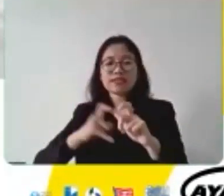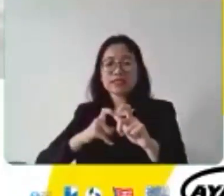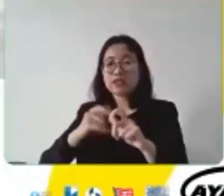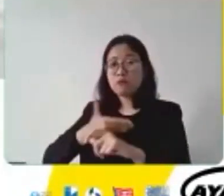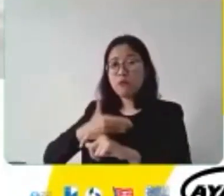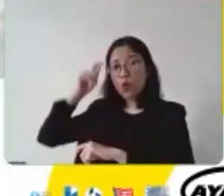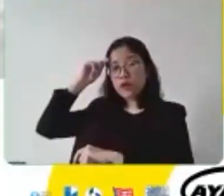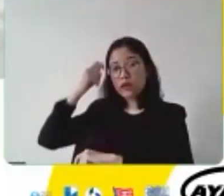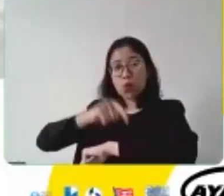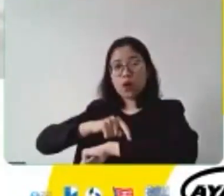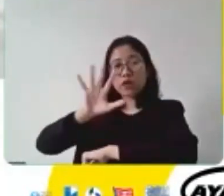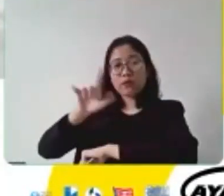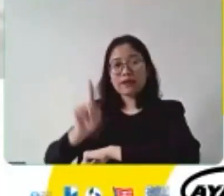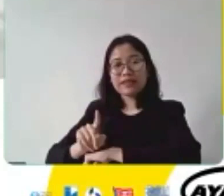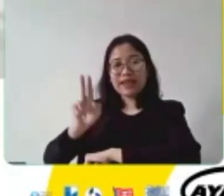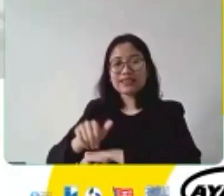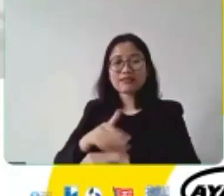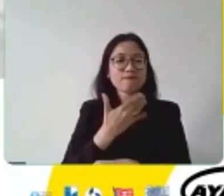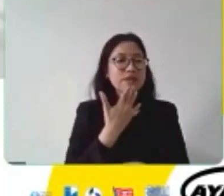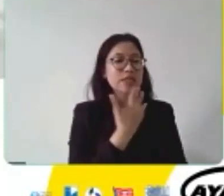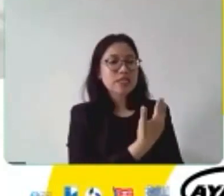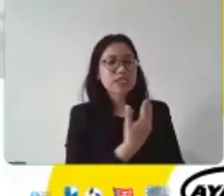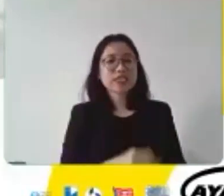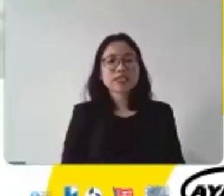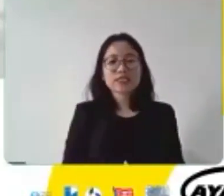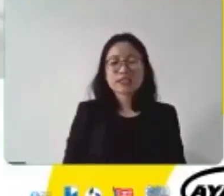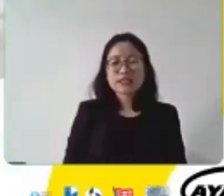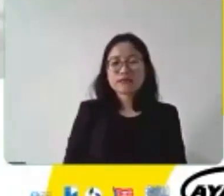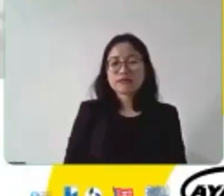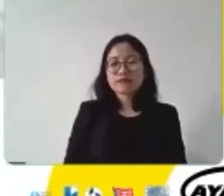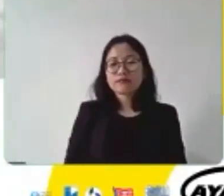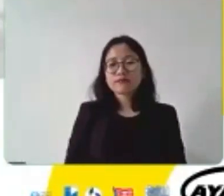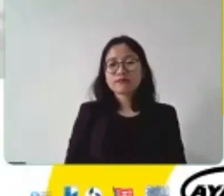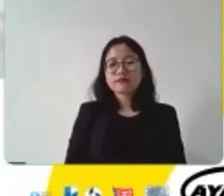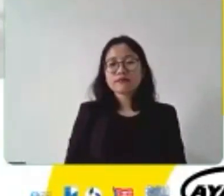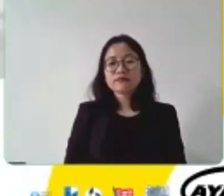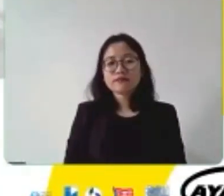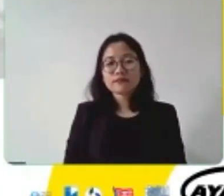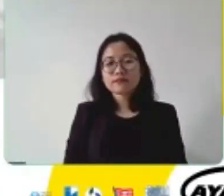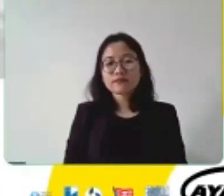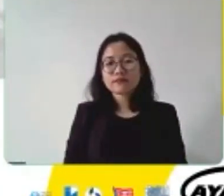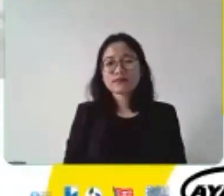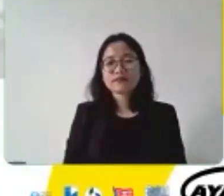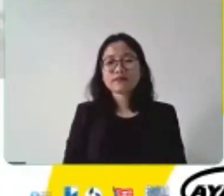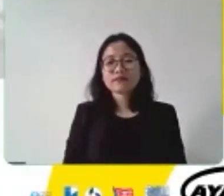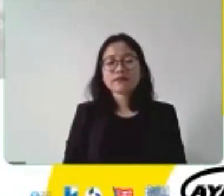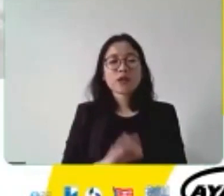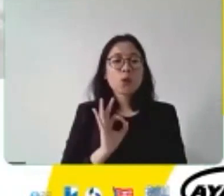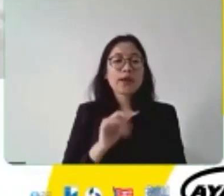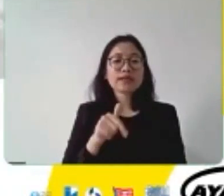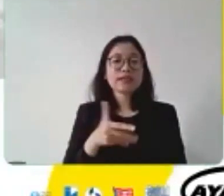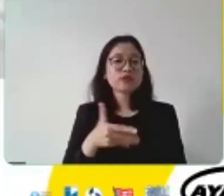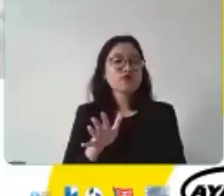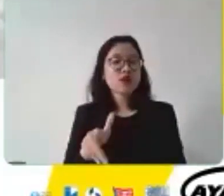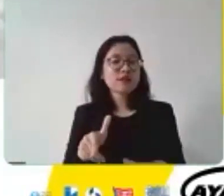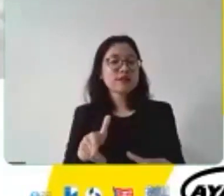to go. Yep. Thank you. Thank you. That's nearly done. So in the first trimester, sulfur